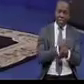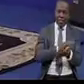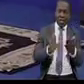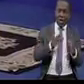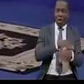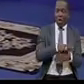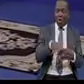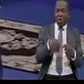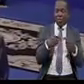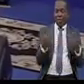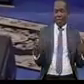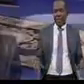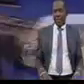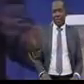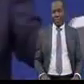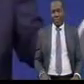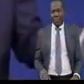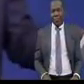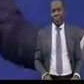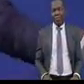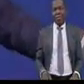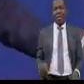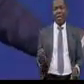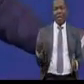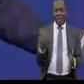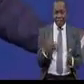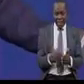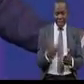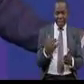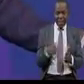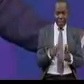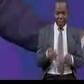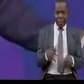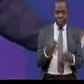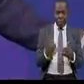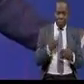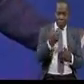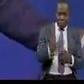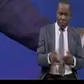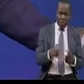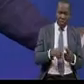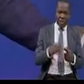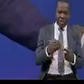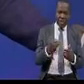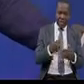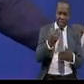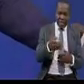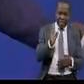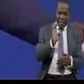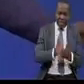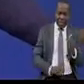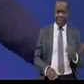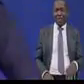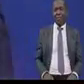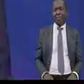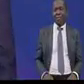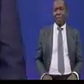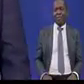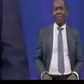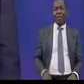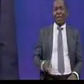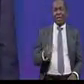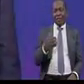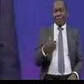They came to the next chapter after their singing. At the end of that chapter 15, the water